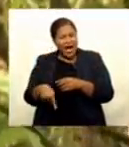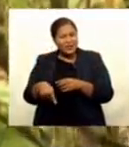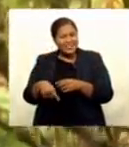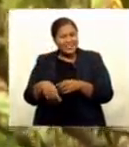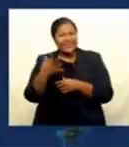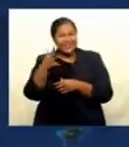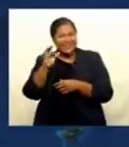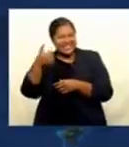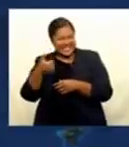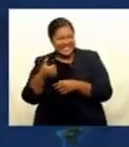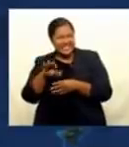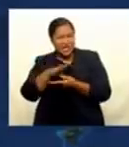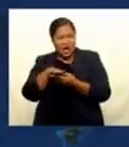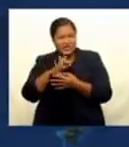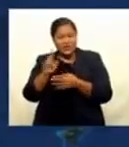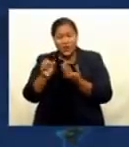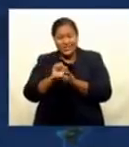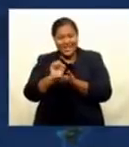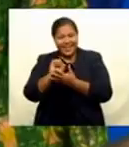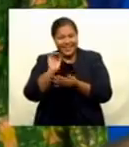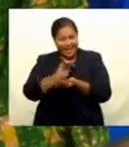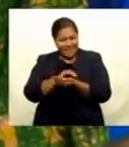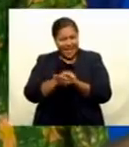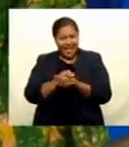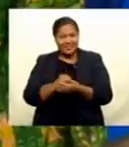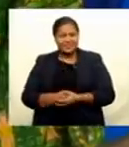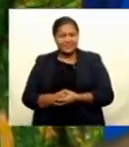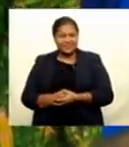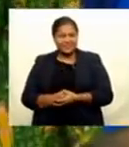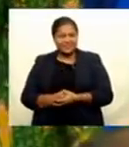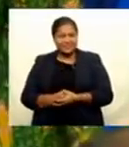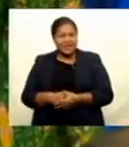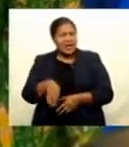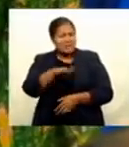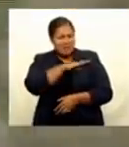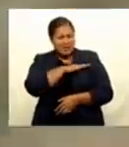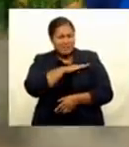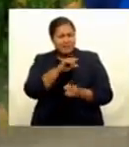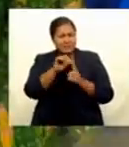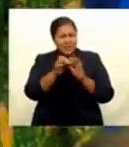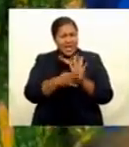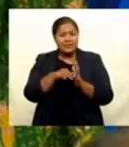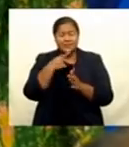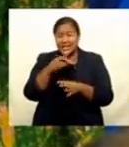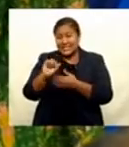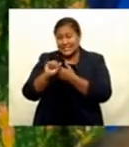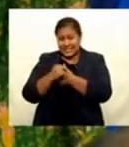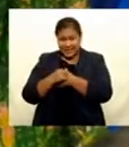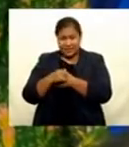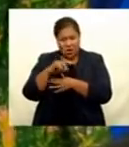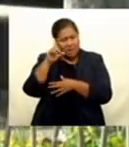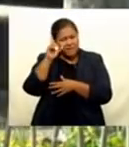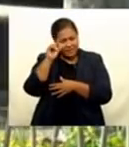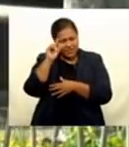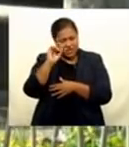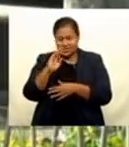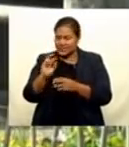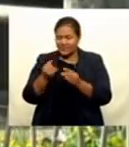midst of COVID-19, they saw an opportunity to earn. Bainimarama says the safety of Fijians is